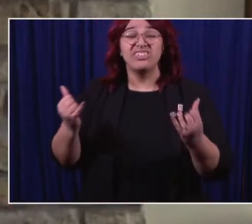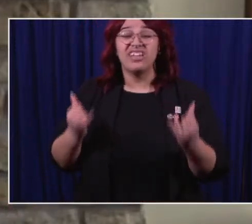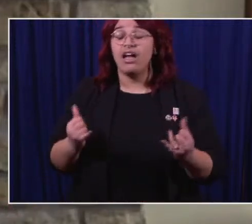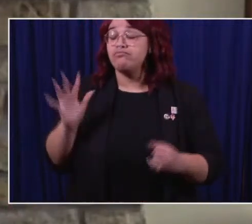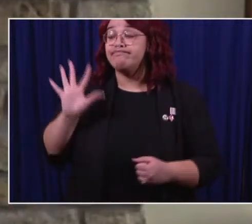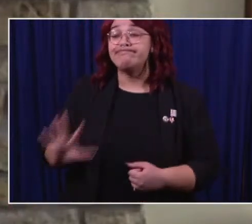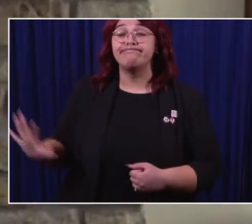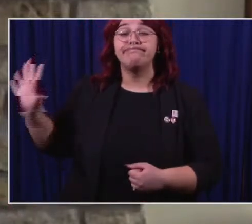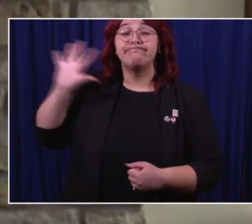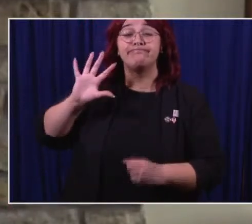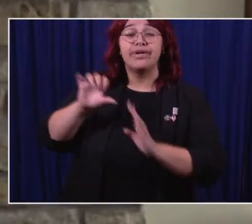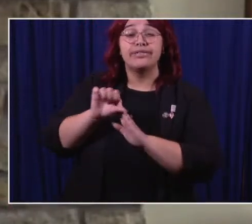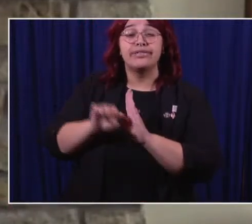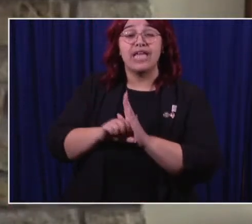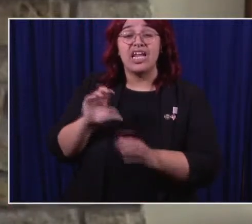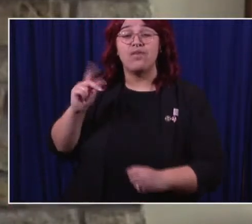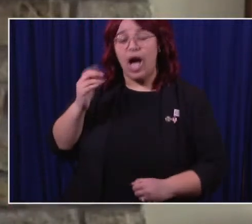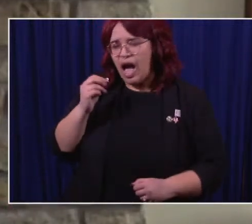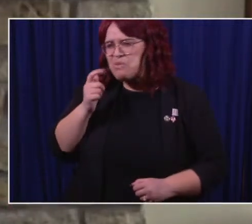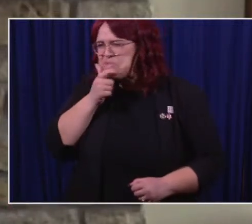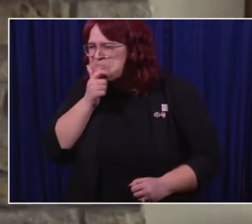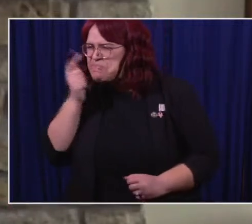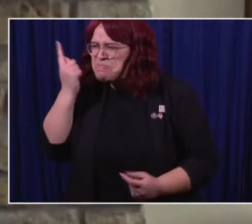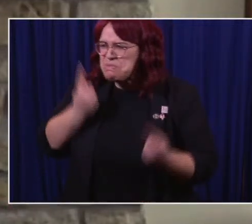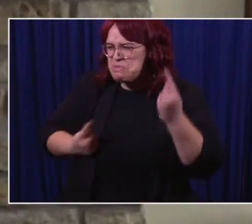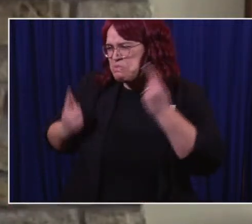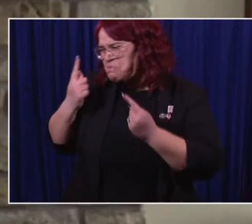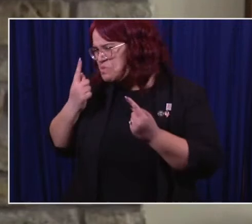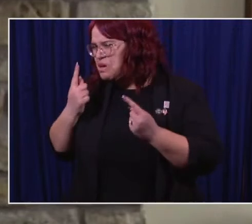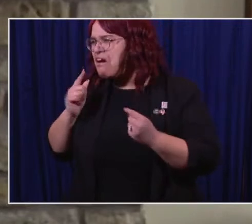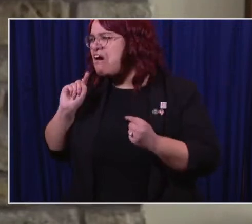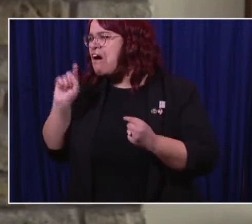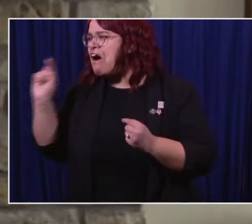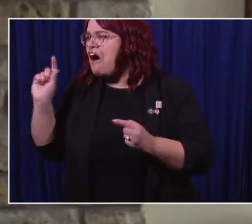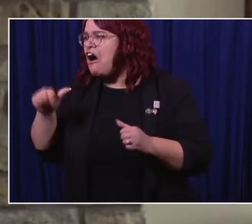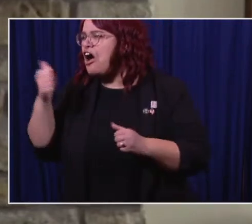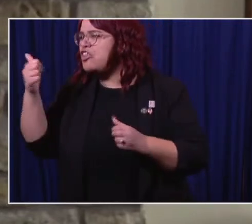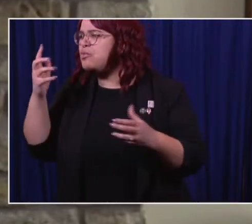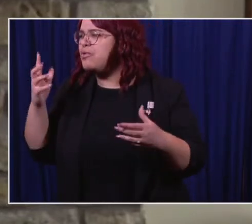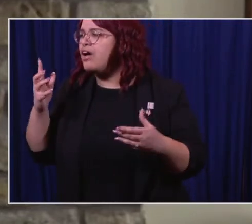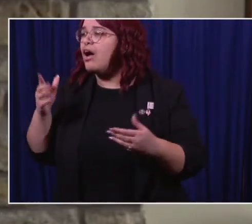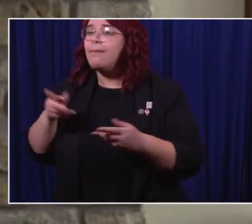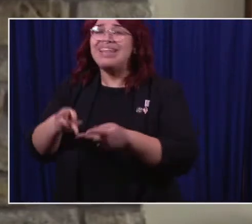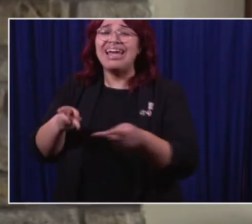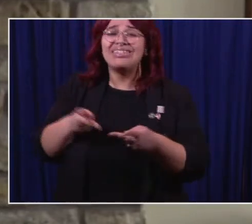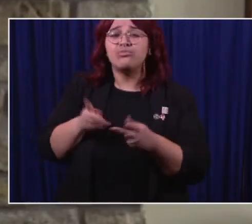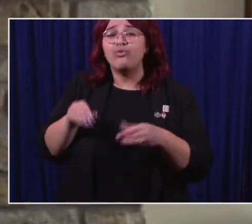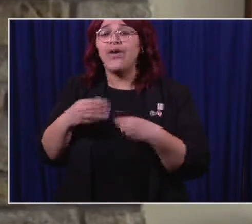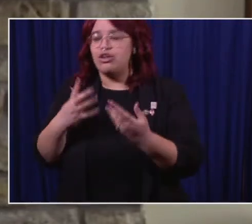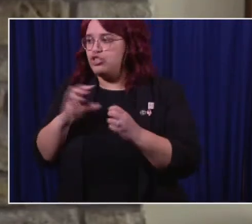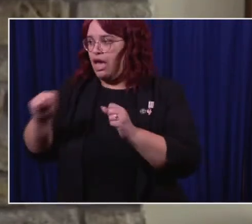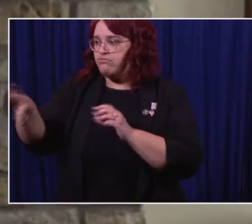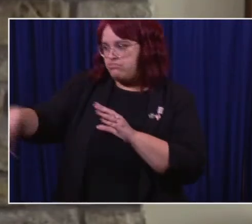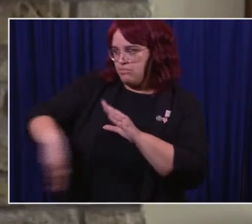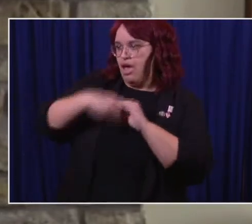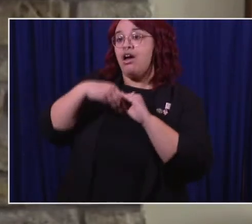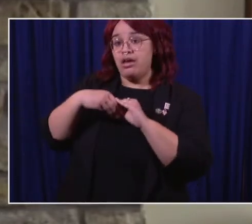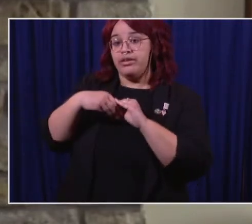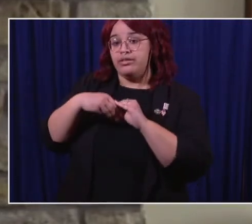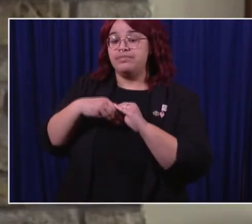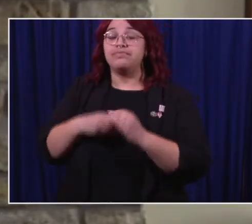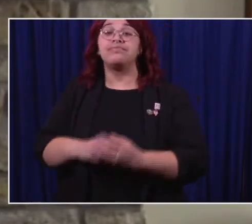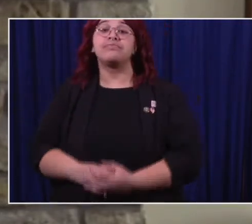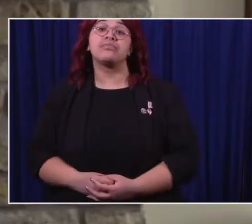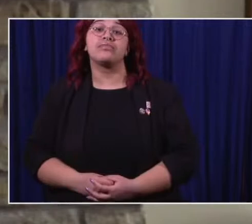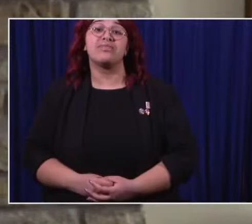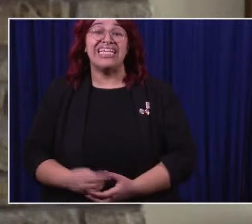be able to ramp up. We have the National Guard if we need additional help. We are going